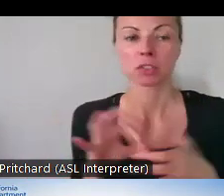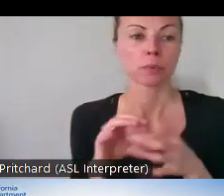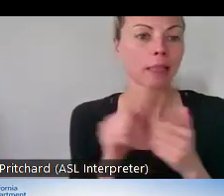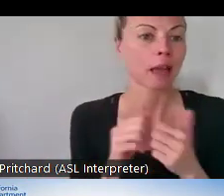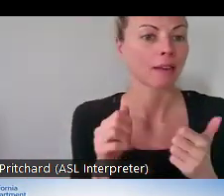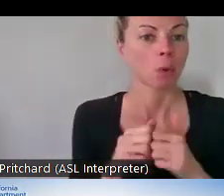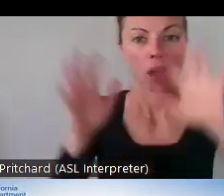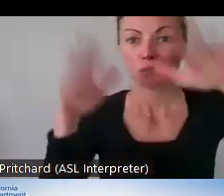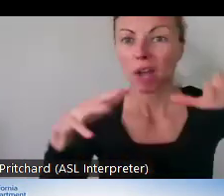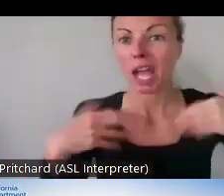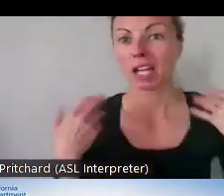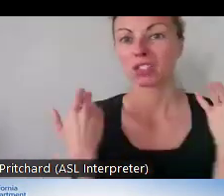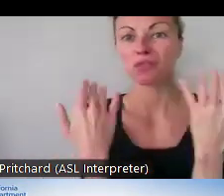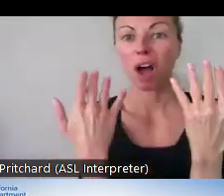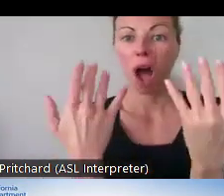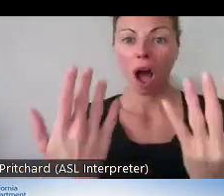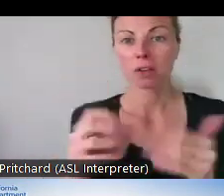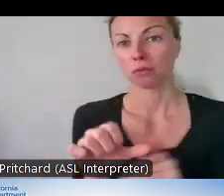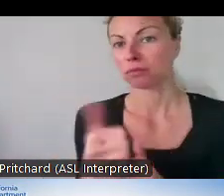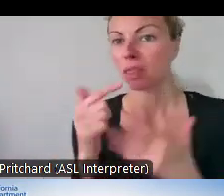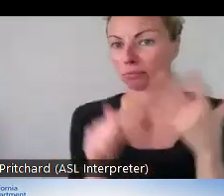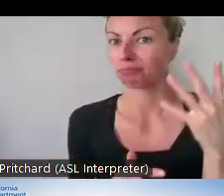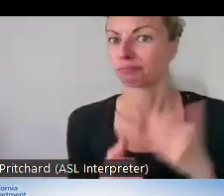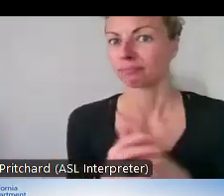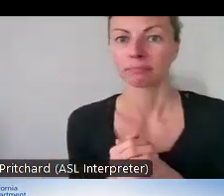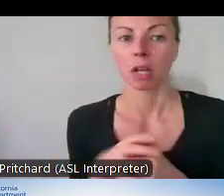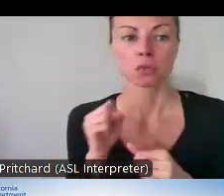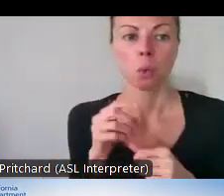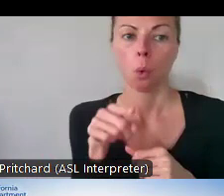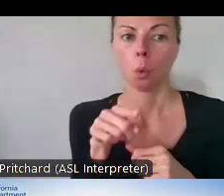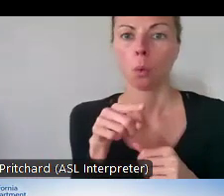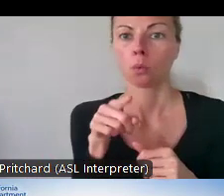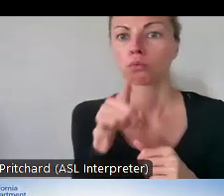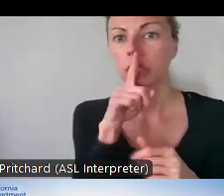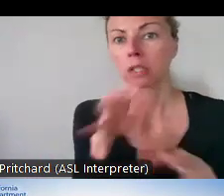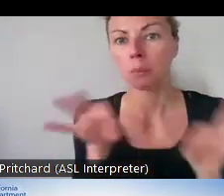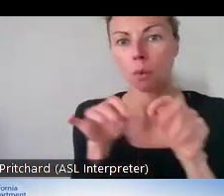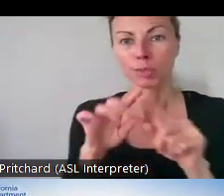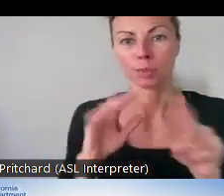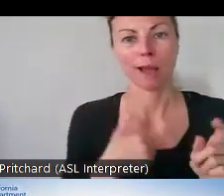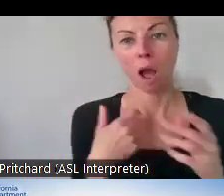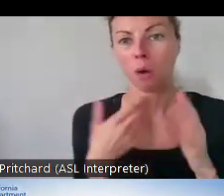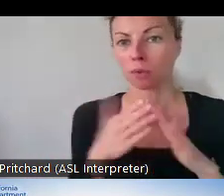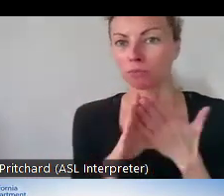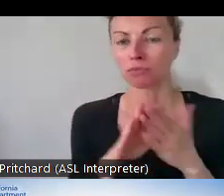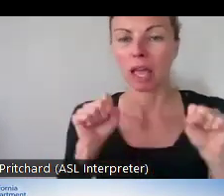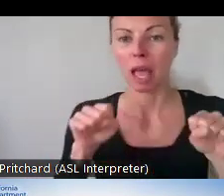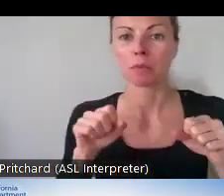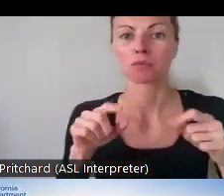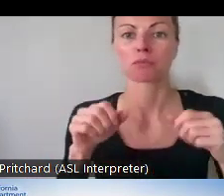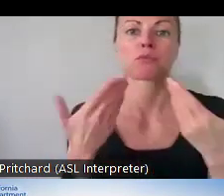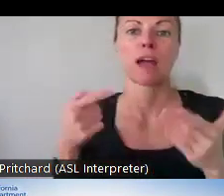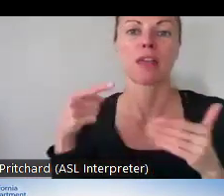rains, fires, and associated. So therefore, these are very critical to our community being able to provide this